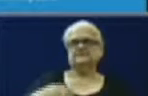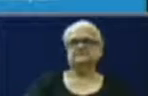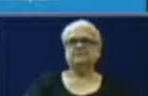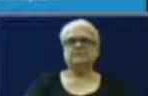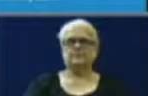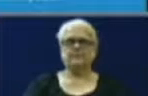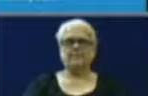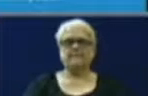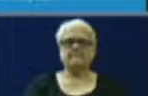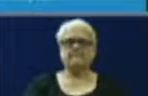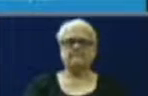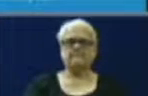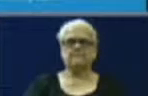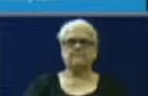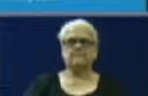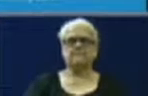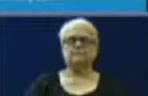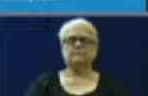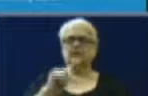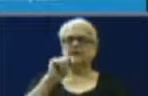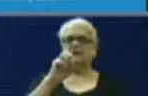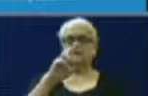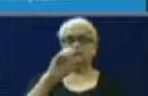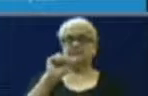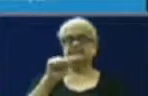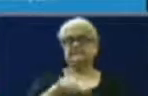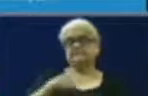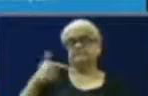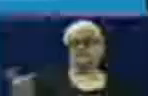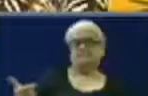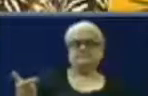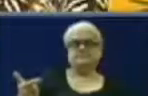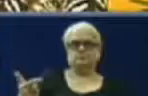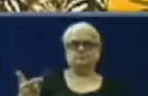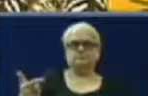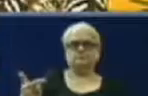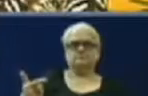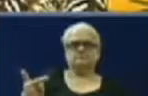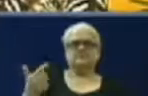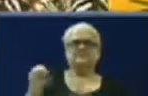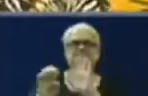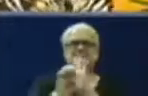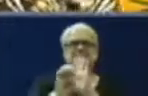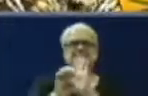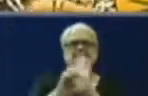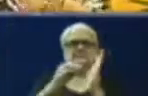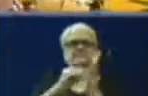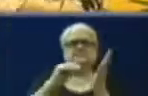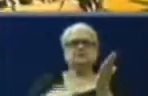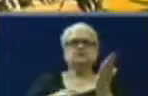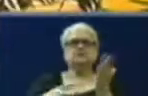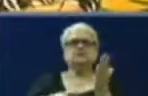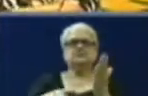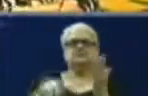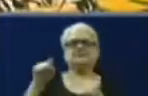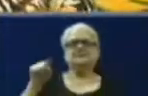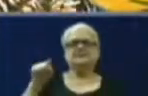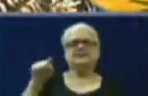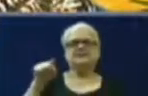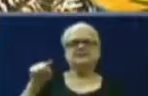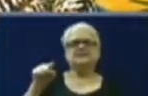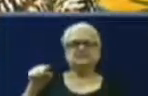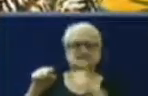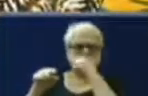And then I'm going to let Teresa just give some examples of some students that she's maybe